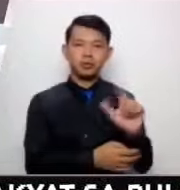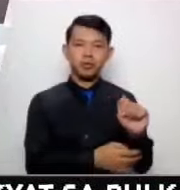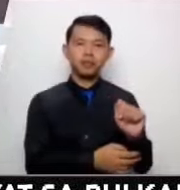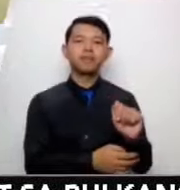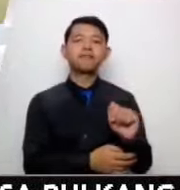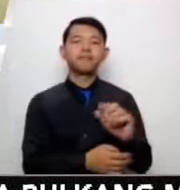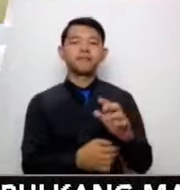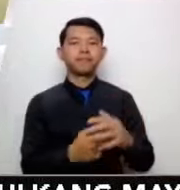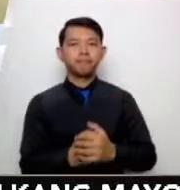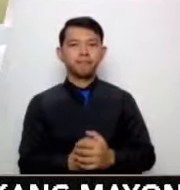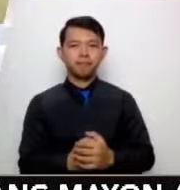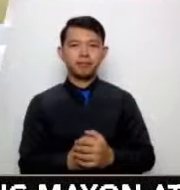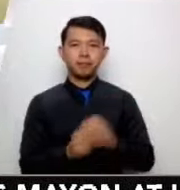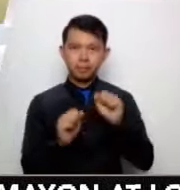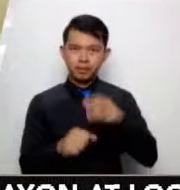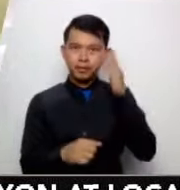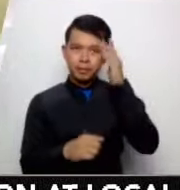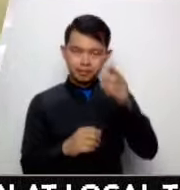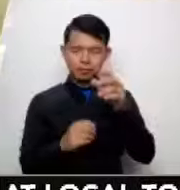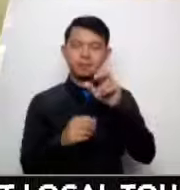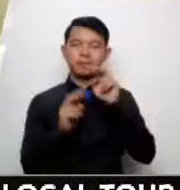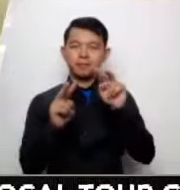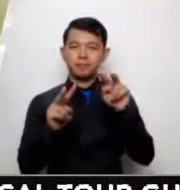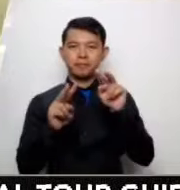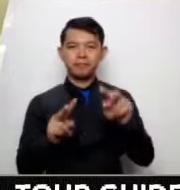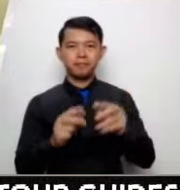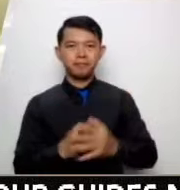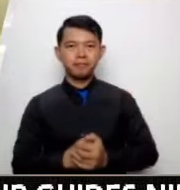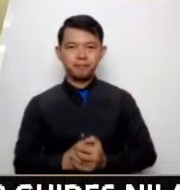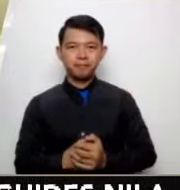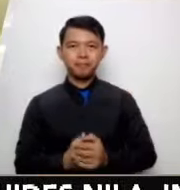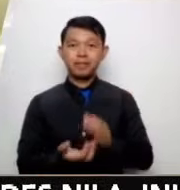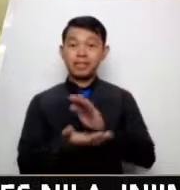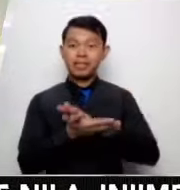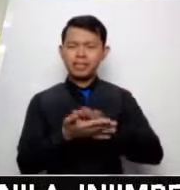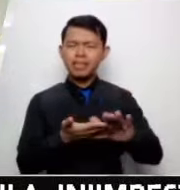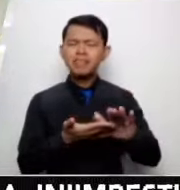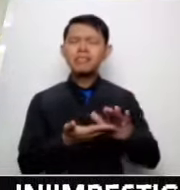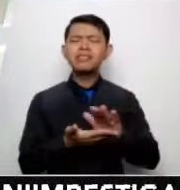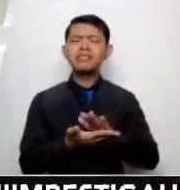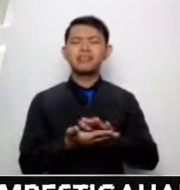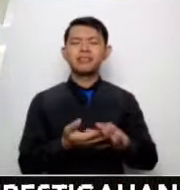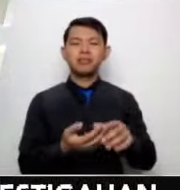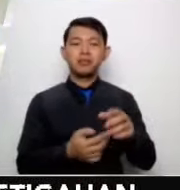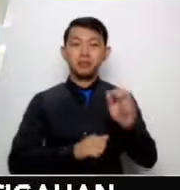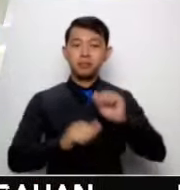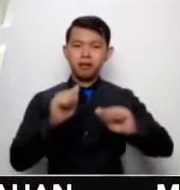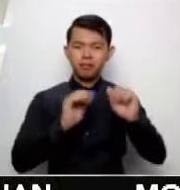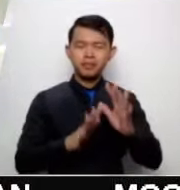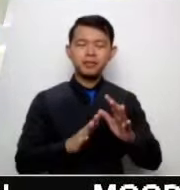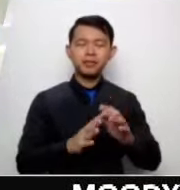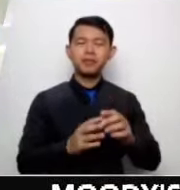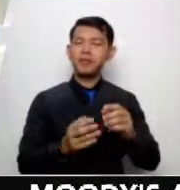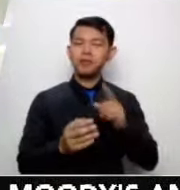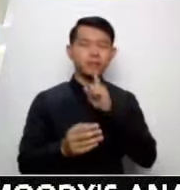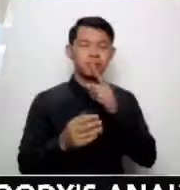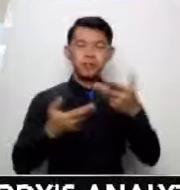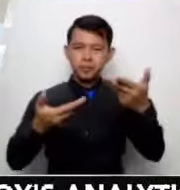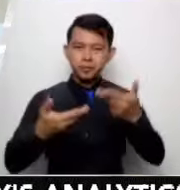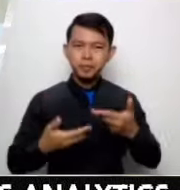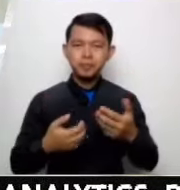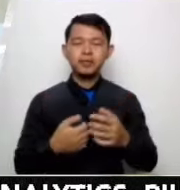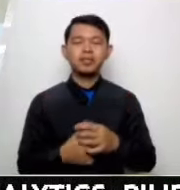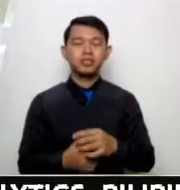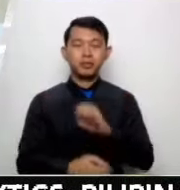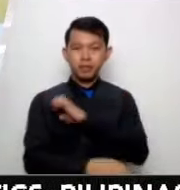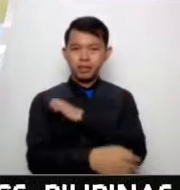watching. Must be. What's nice is yung mga stars din nila, very warm. Grabe yung energy nila. Parang hindi ka may intimidate.